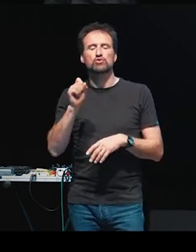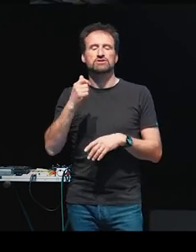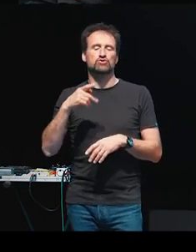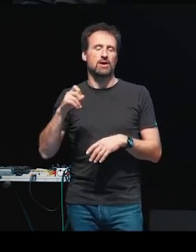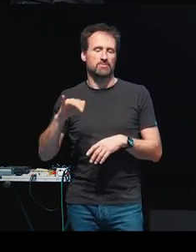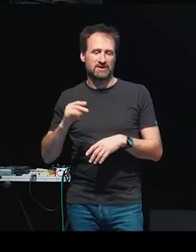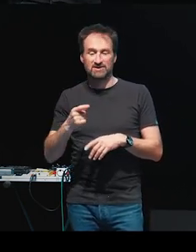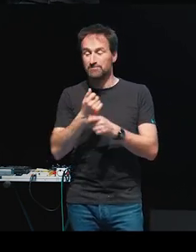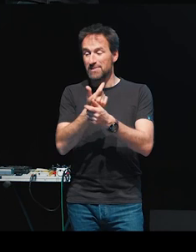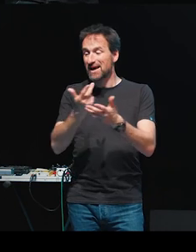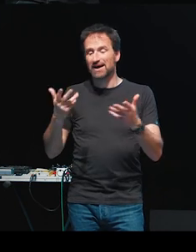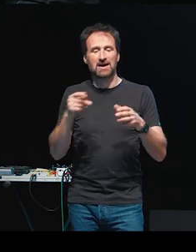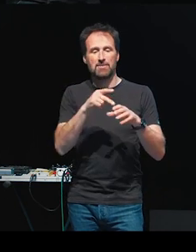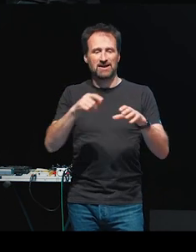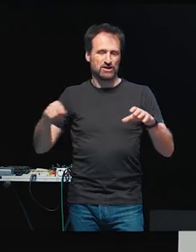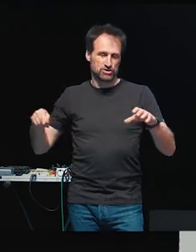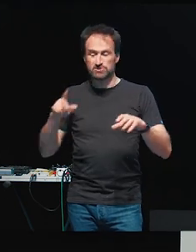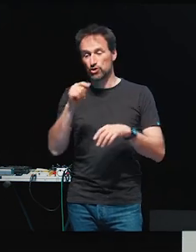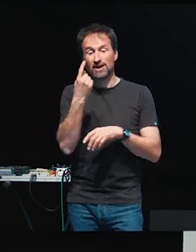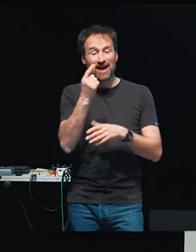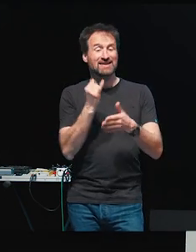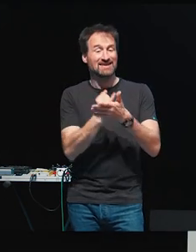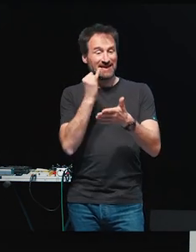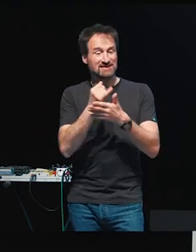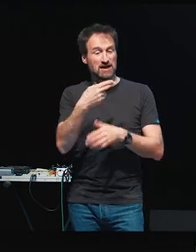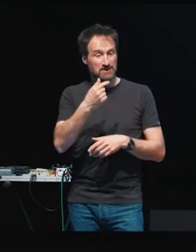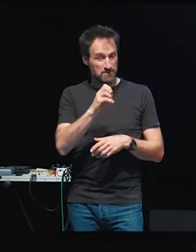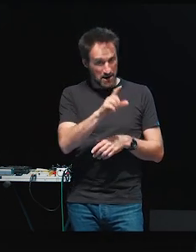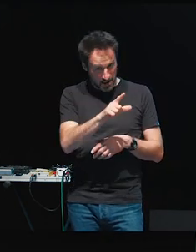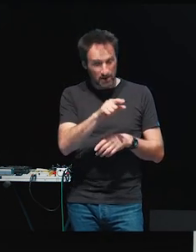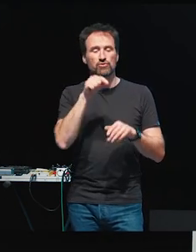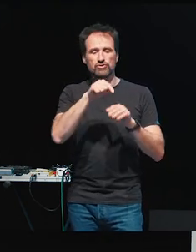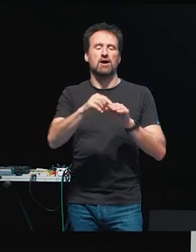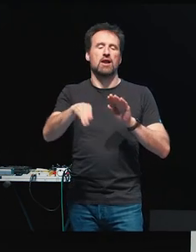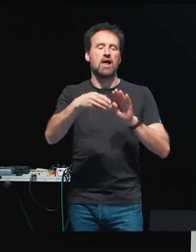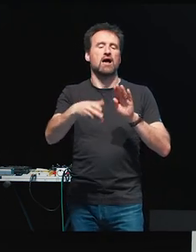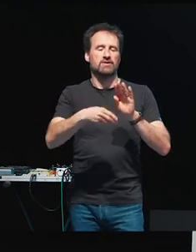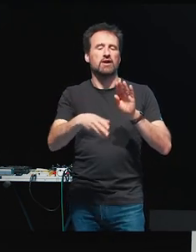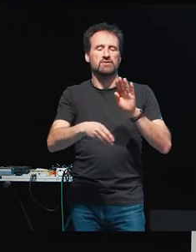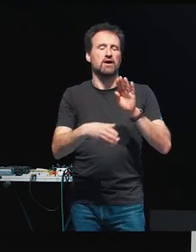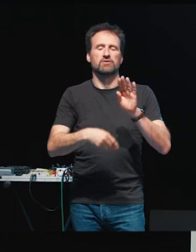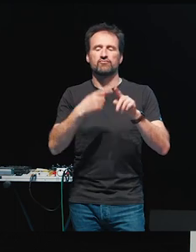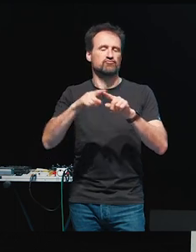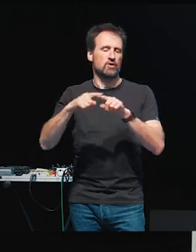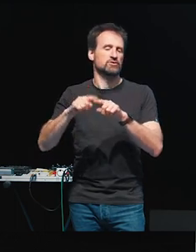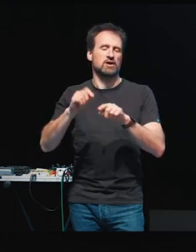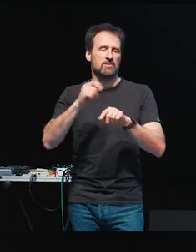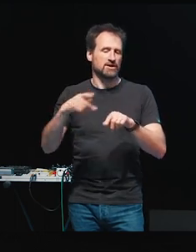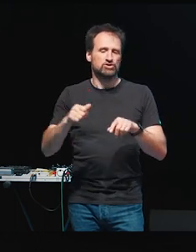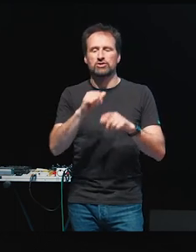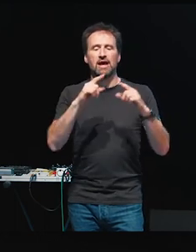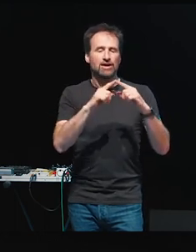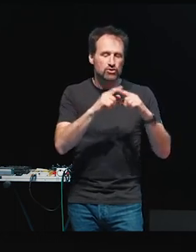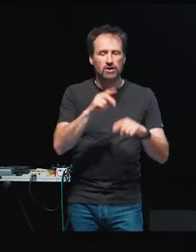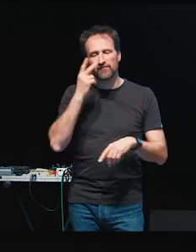have one index HTML, and there you load several single-page applications. An Angular application, a Vue